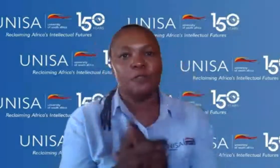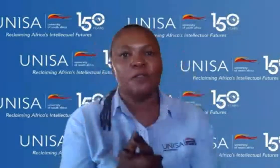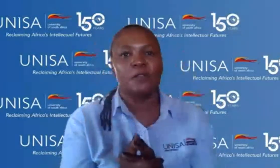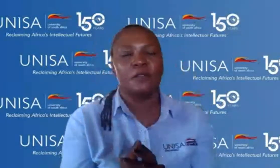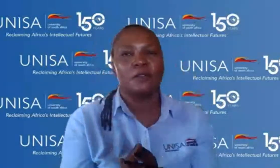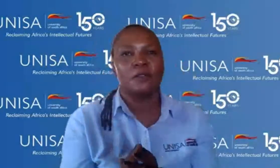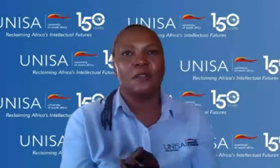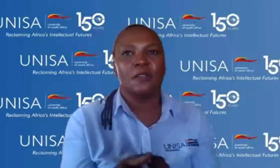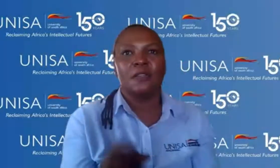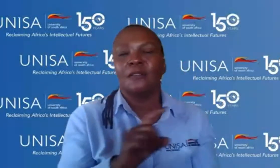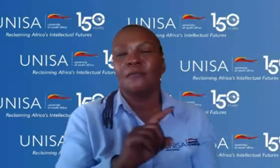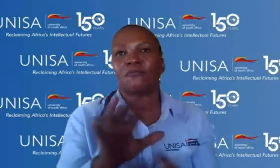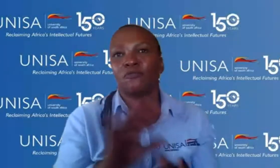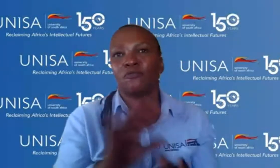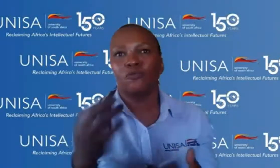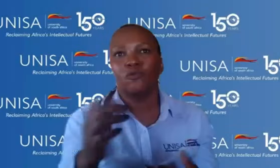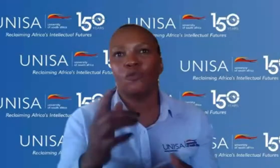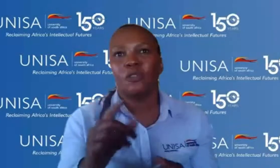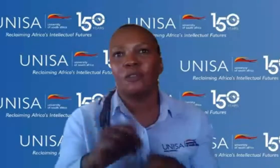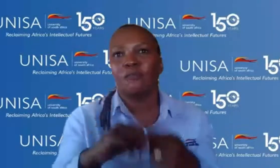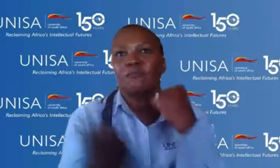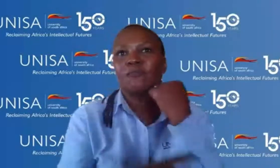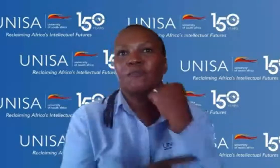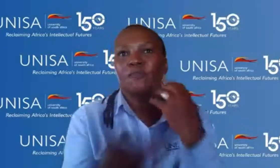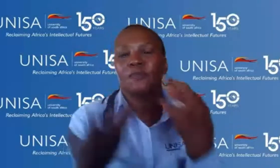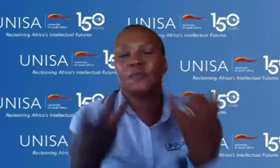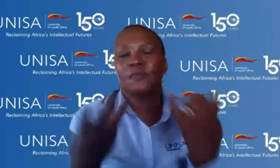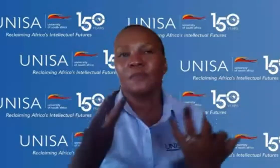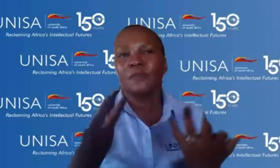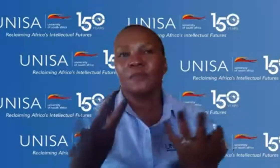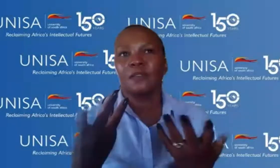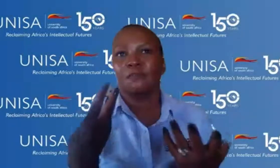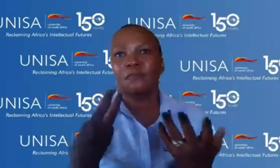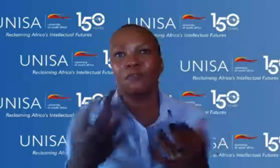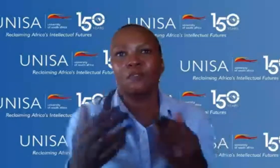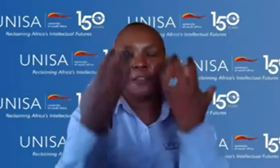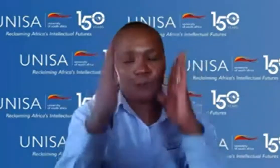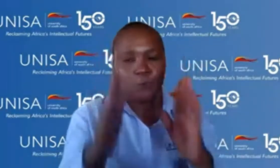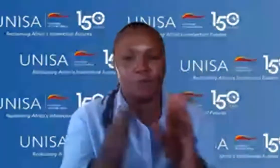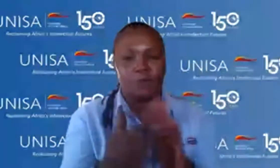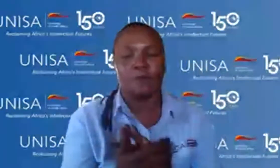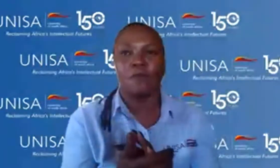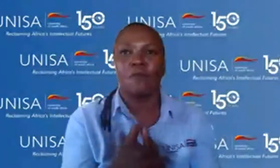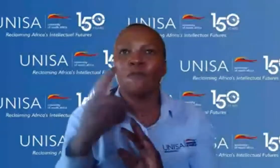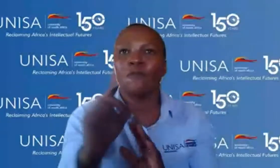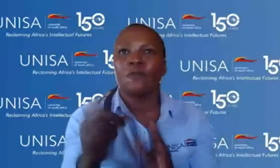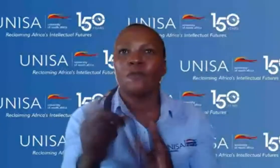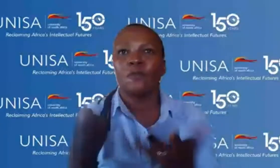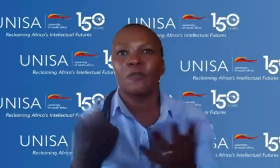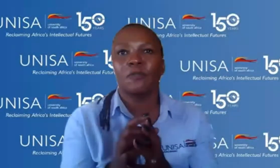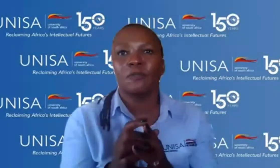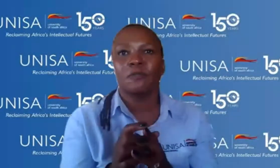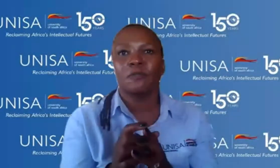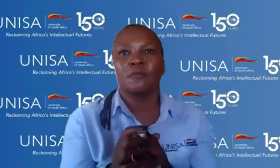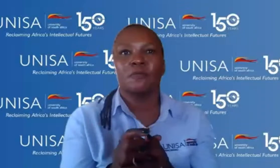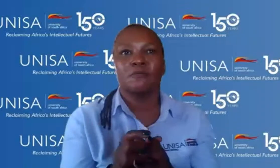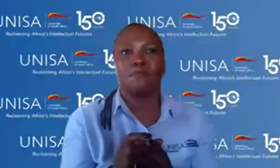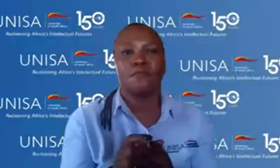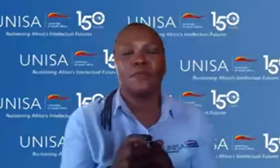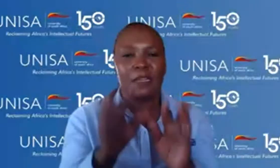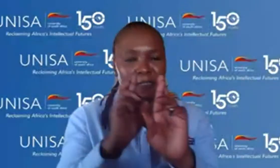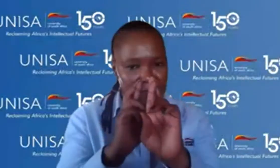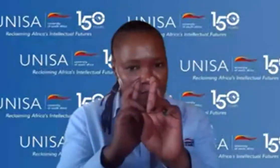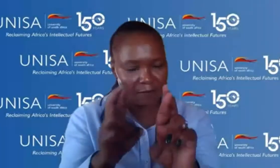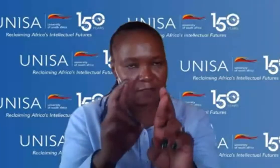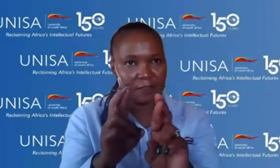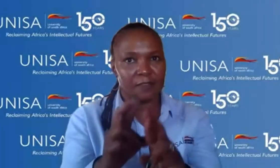thanks, by the way. I just want to say I thank the students for respecting, giving us a